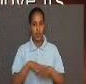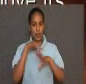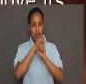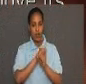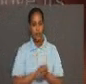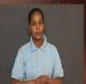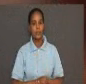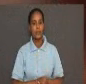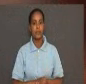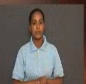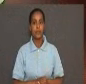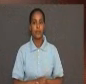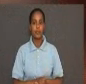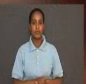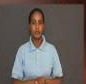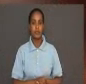Time's up.